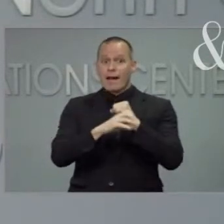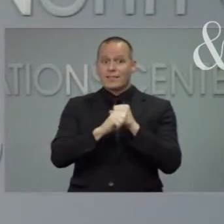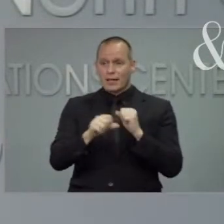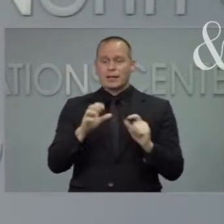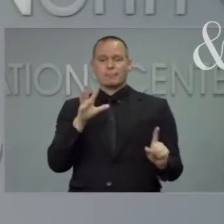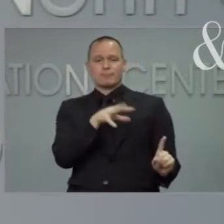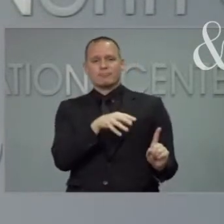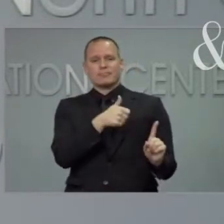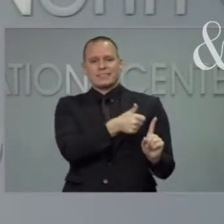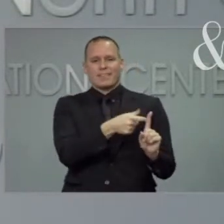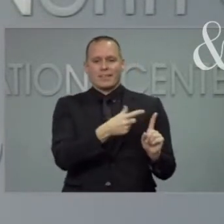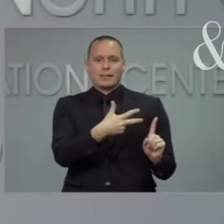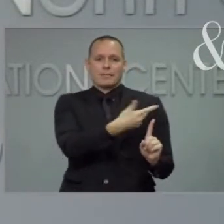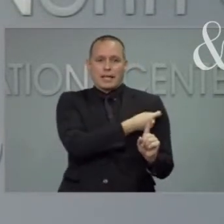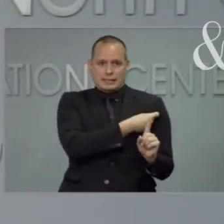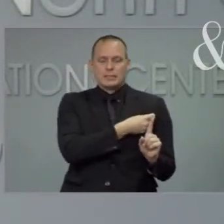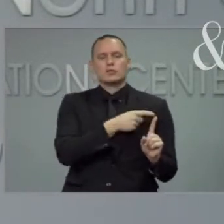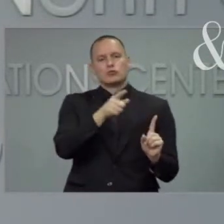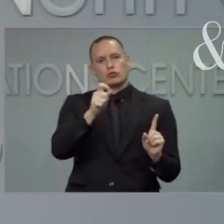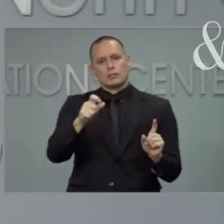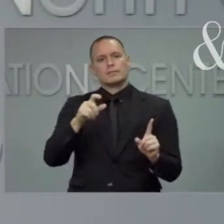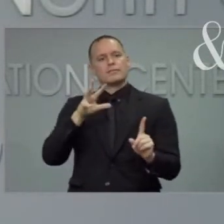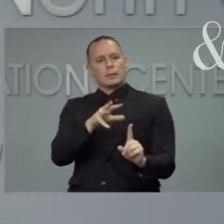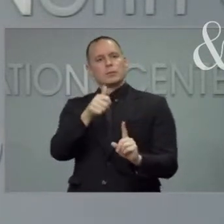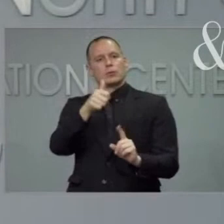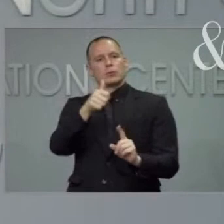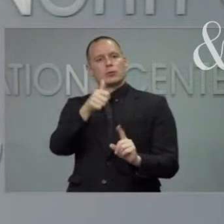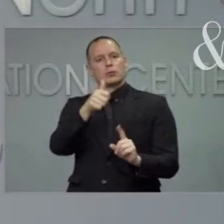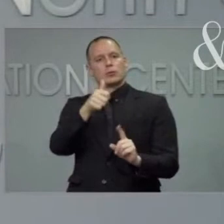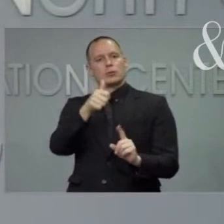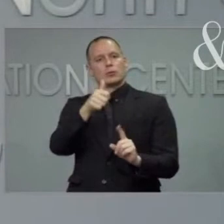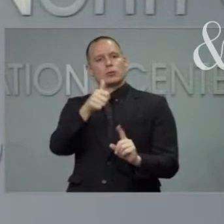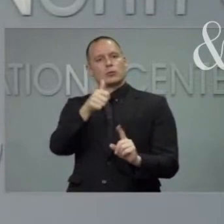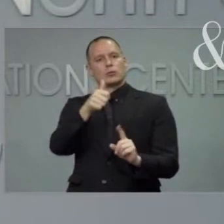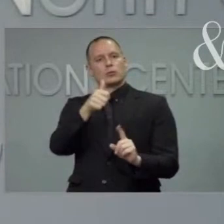and that's something that you should do. And we're going to continue, just like